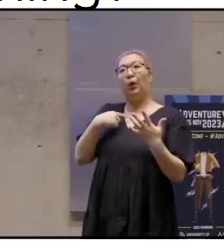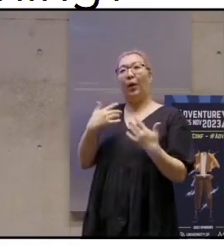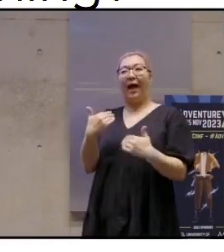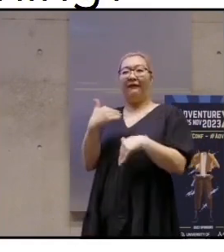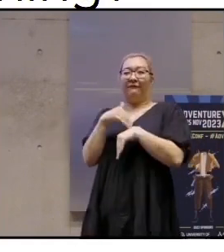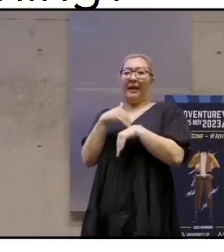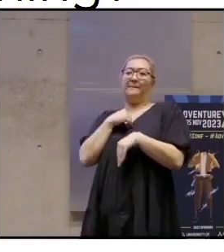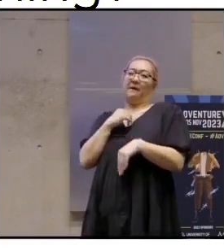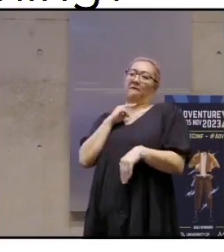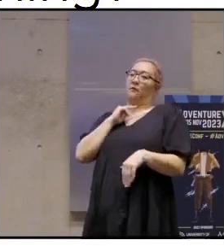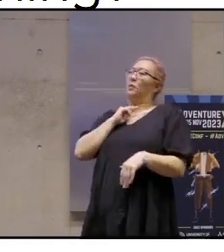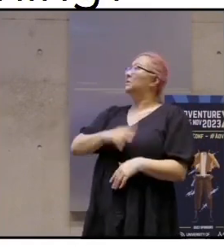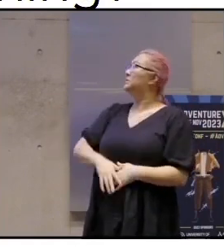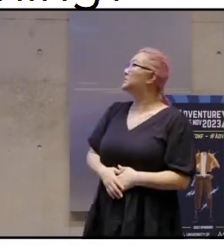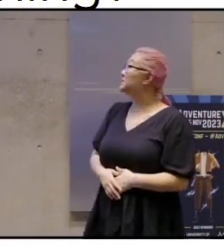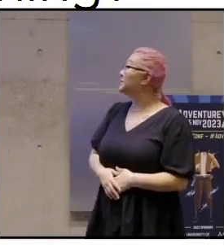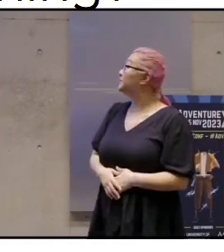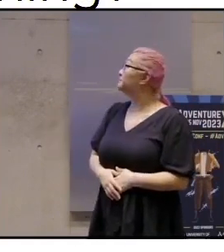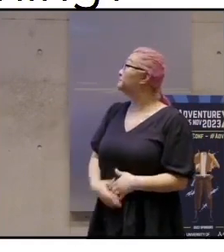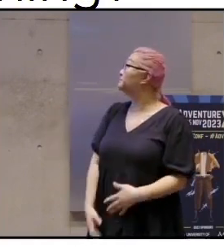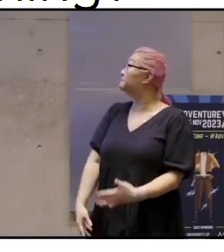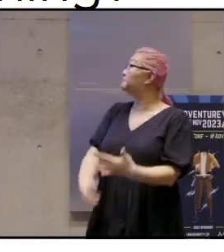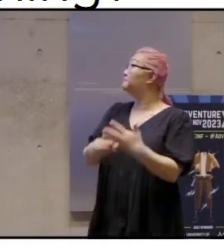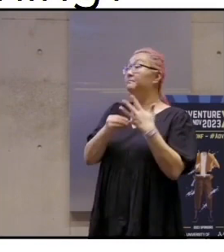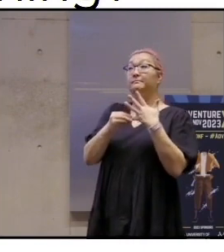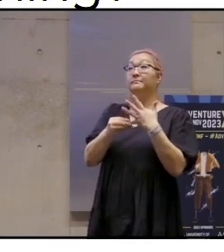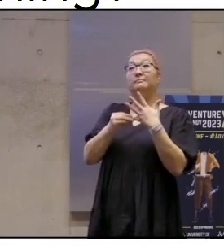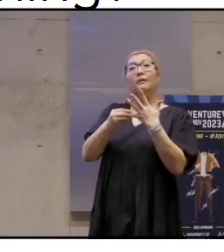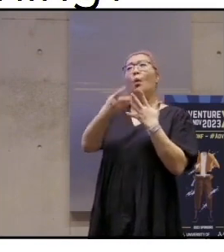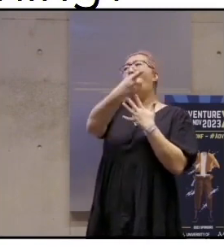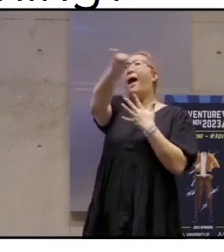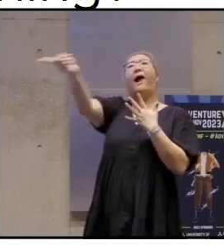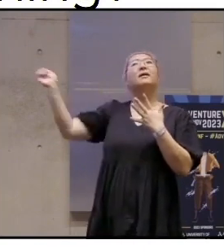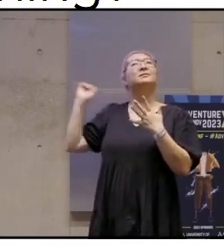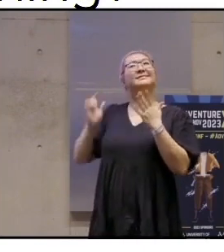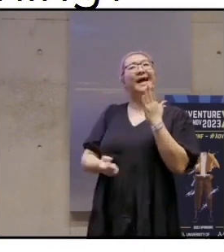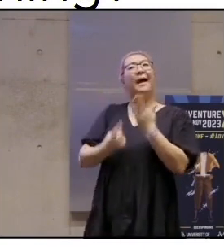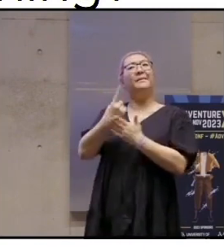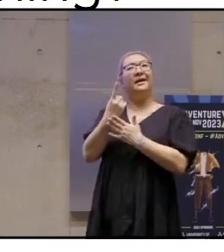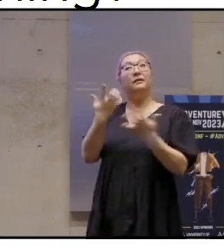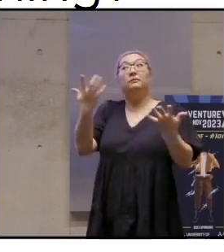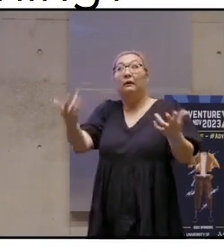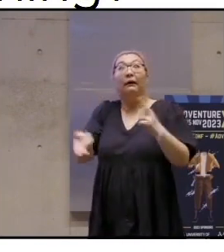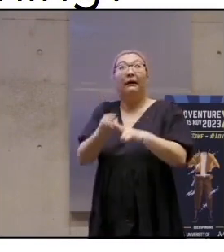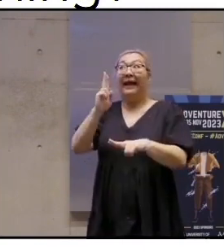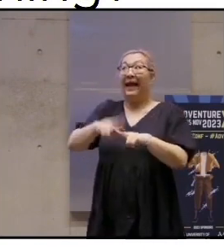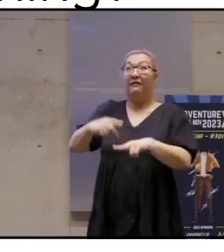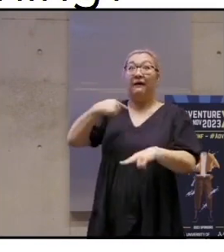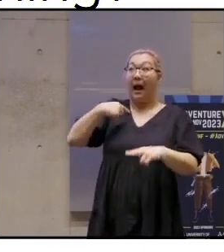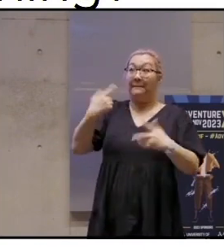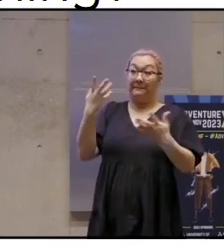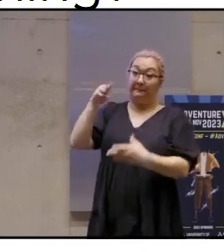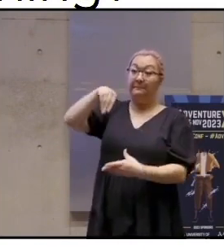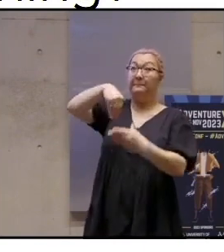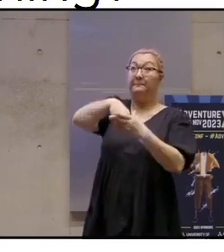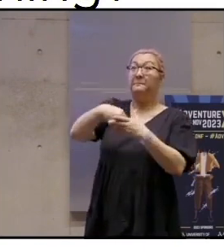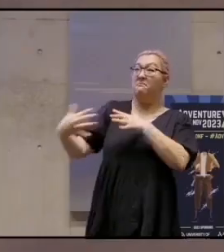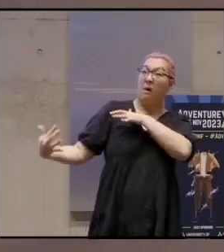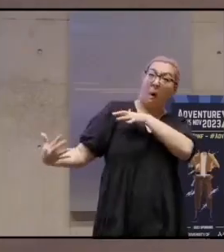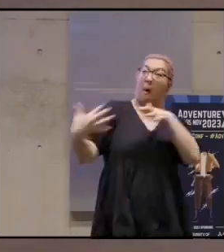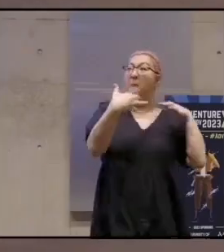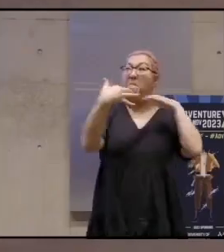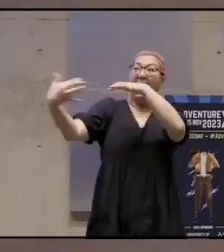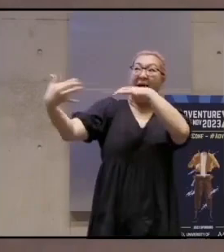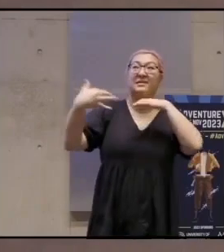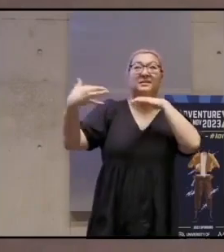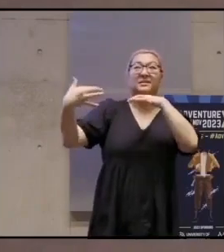audio soundscape at the beginning, when you can say, you're in combat, and if you remember, that means that the player's gonna be hearing this, that, and the other thing as well, or